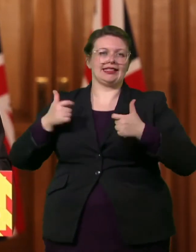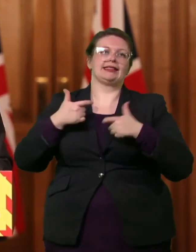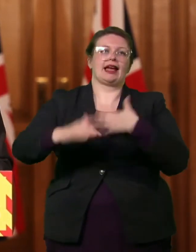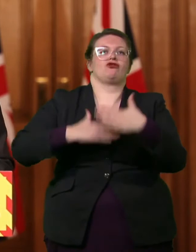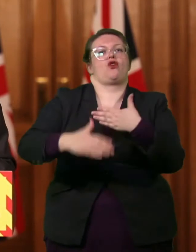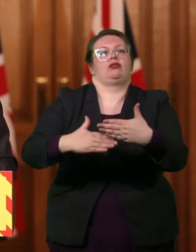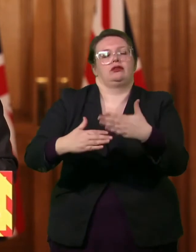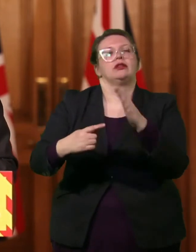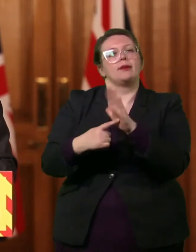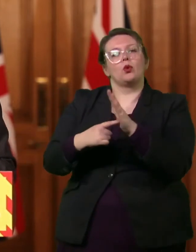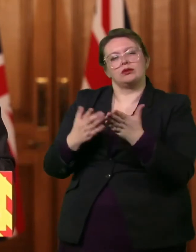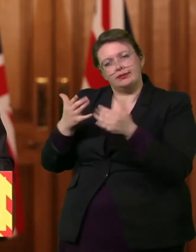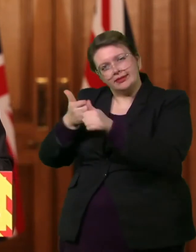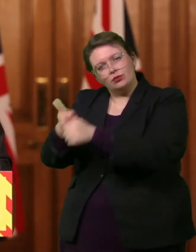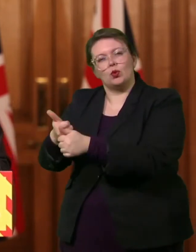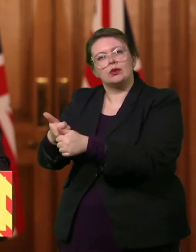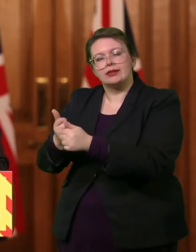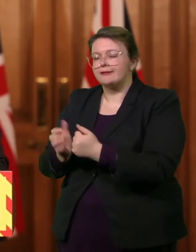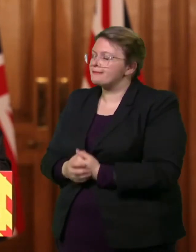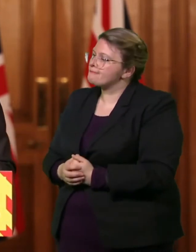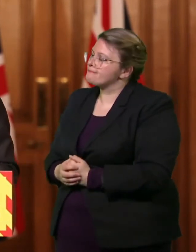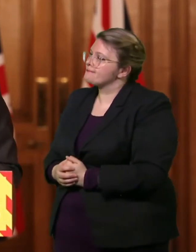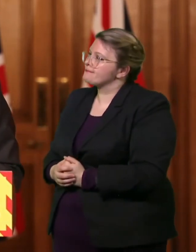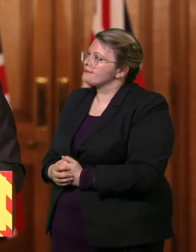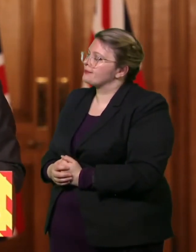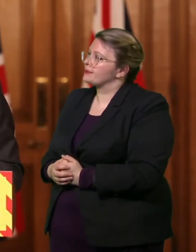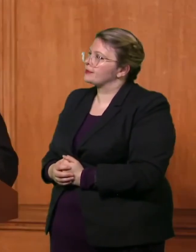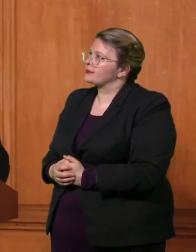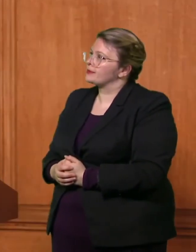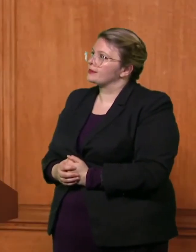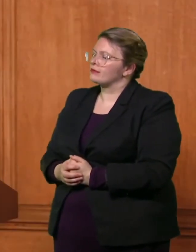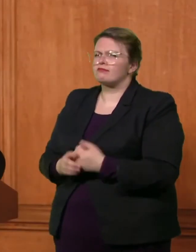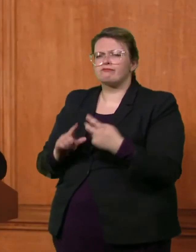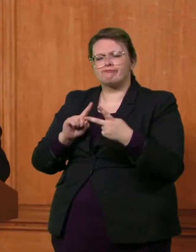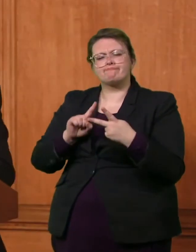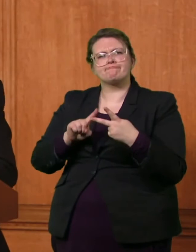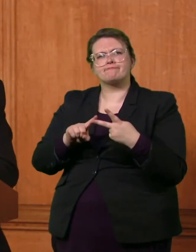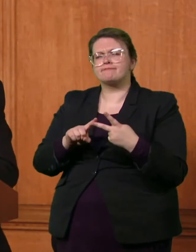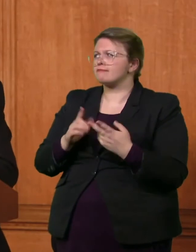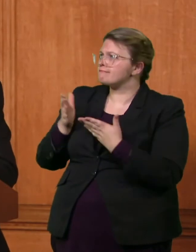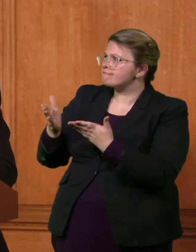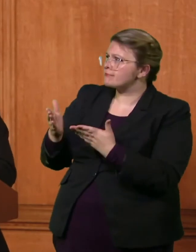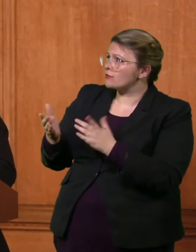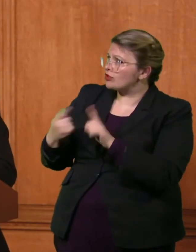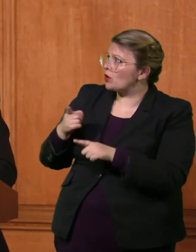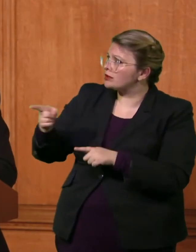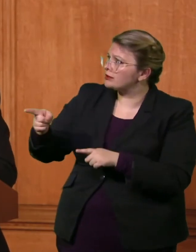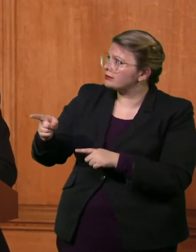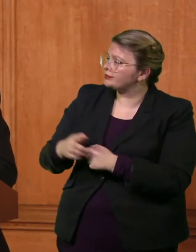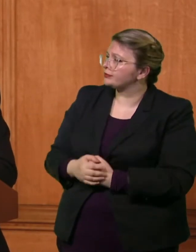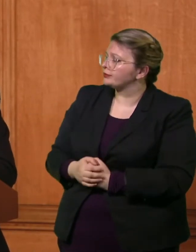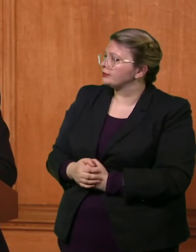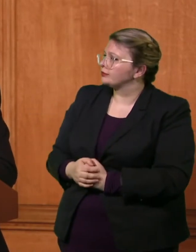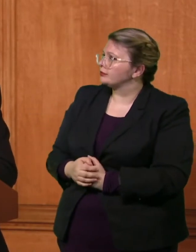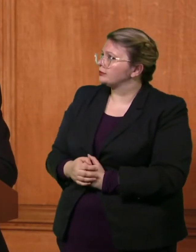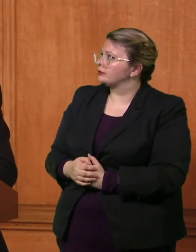resilience. And then when it comes to the second question, JVT. Yes, thanks for the question. I mean, I'm going to give quite